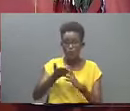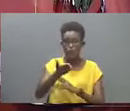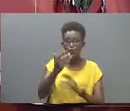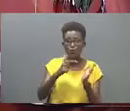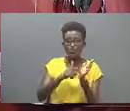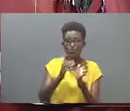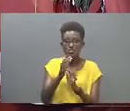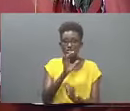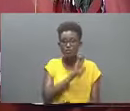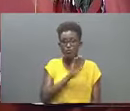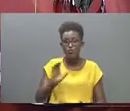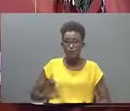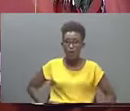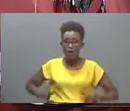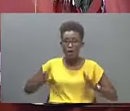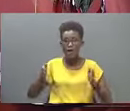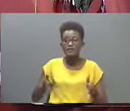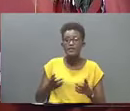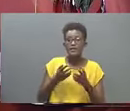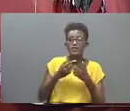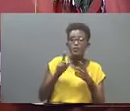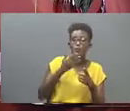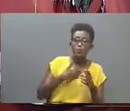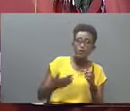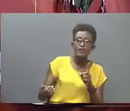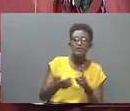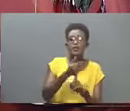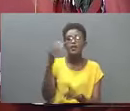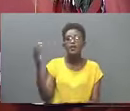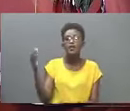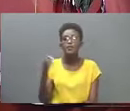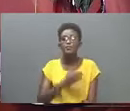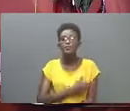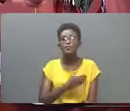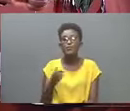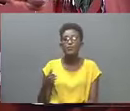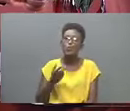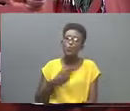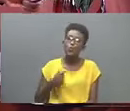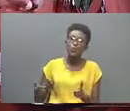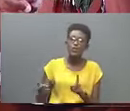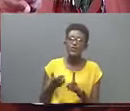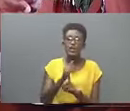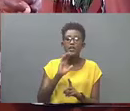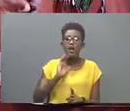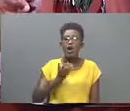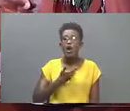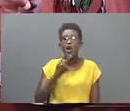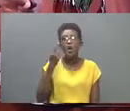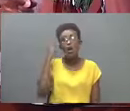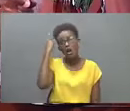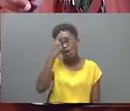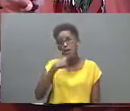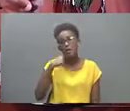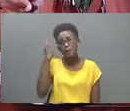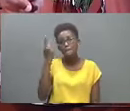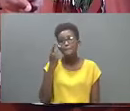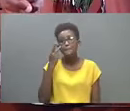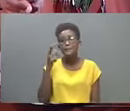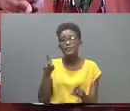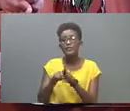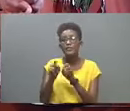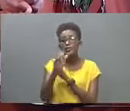muri Yesu Kristo, we have regained our authority. Twasubiranye ubutware bwacu. We have regained our image. Twasubiranye ishusho yacu. We have regained our